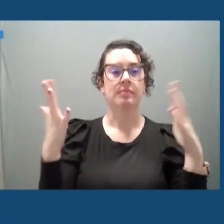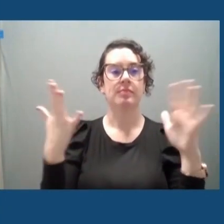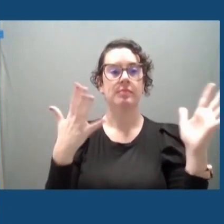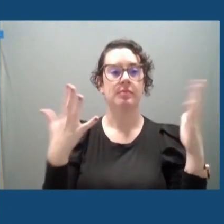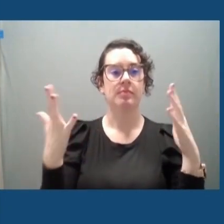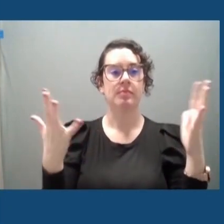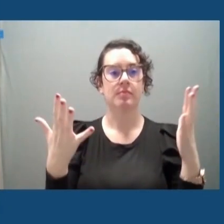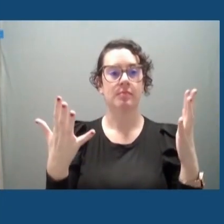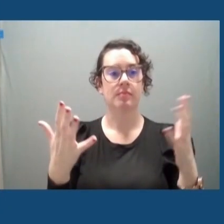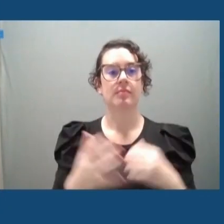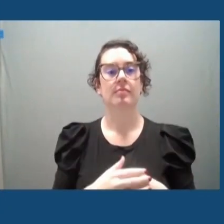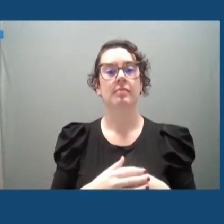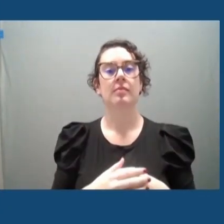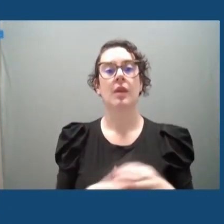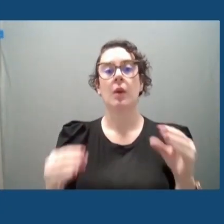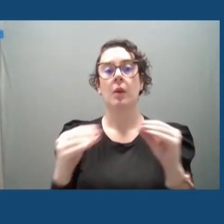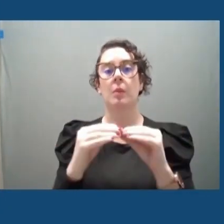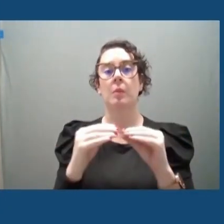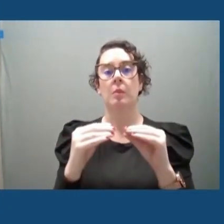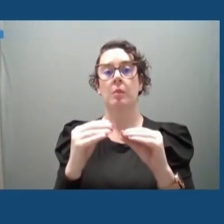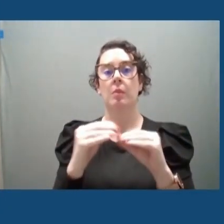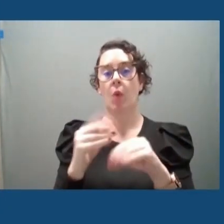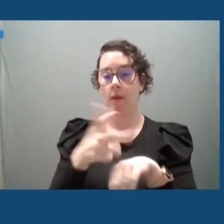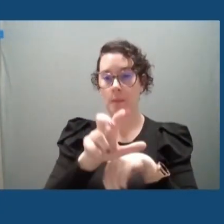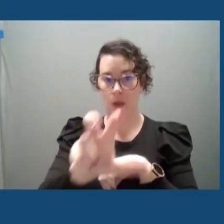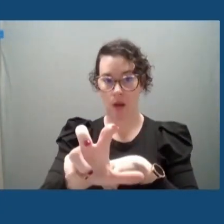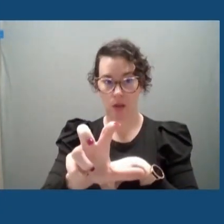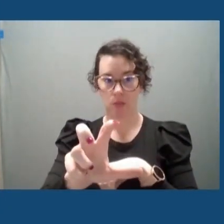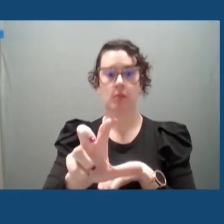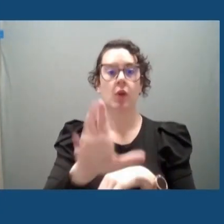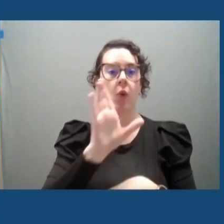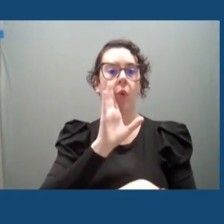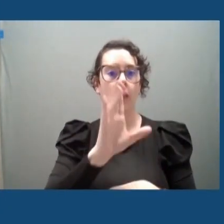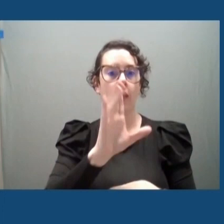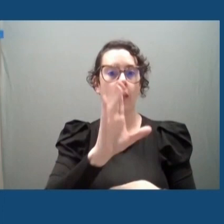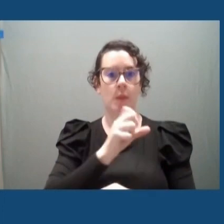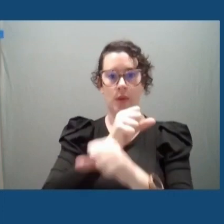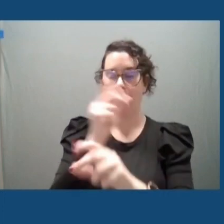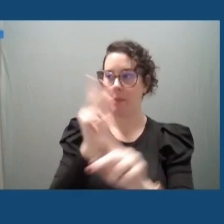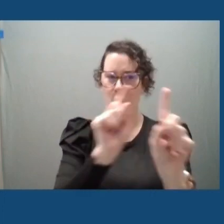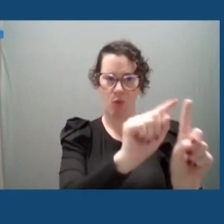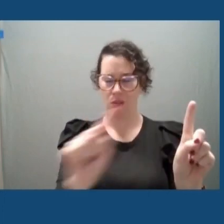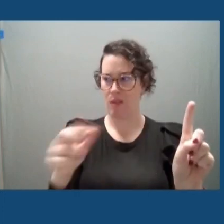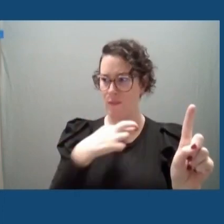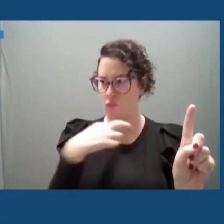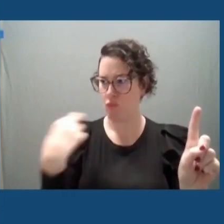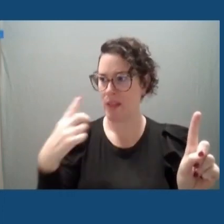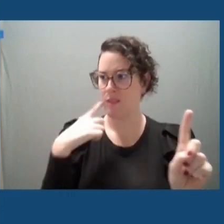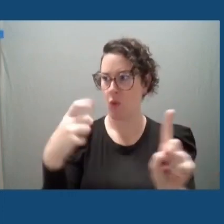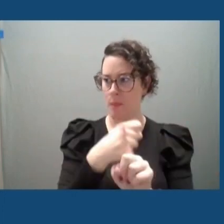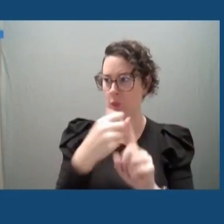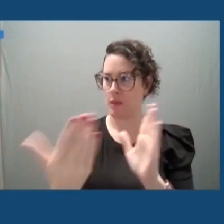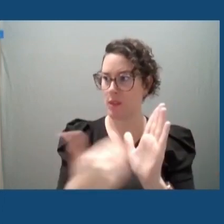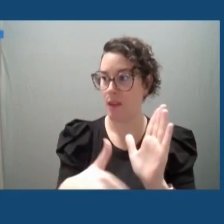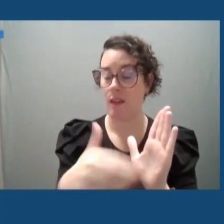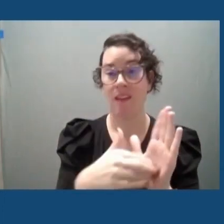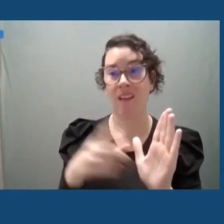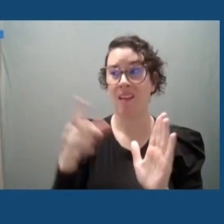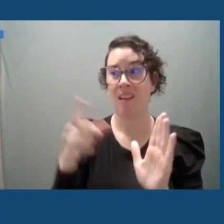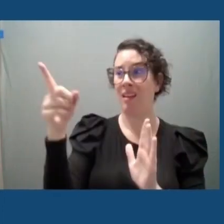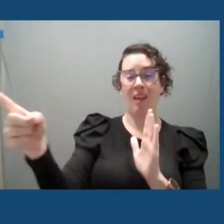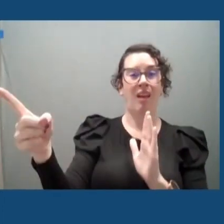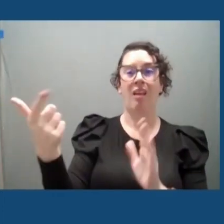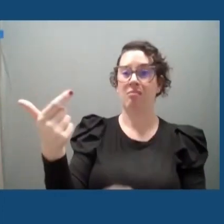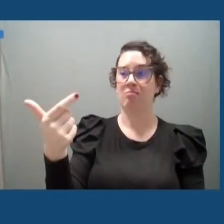And we're committing more funding so police can protect those most at risk of abuse and clamp down on repeat offenders, because every